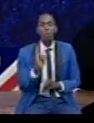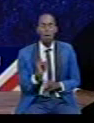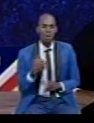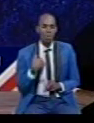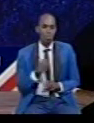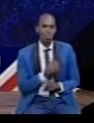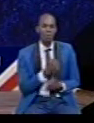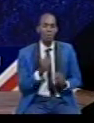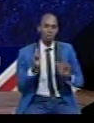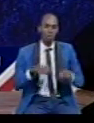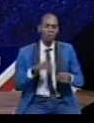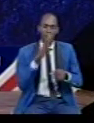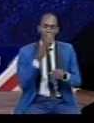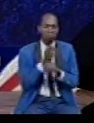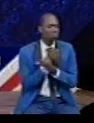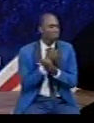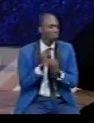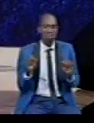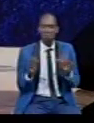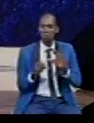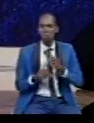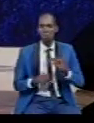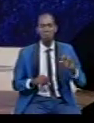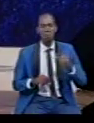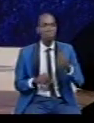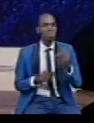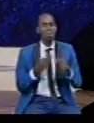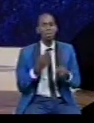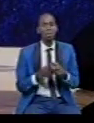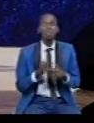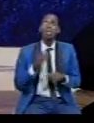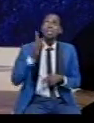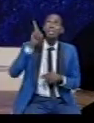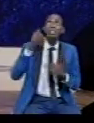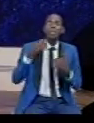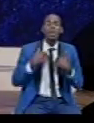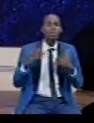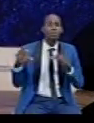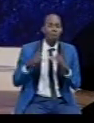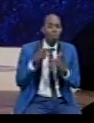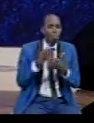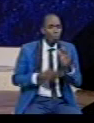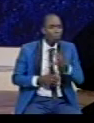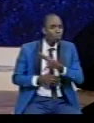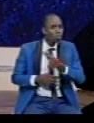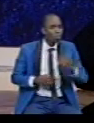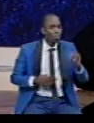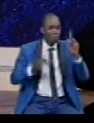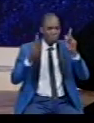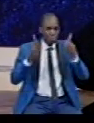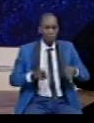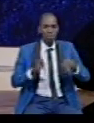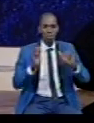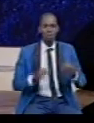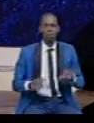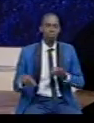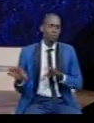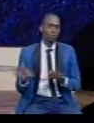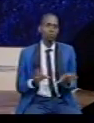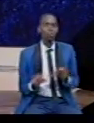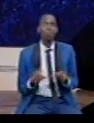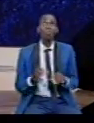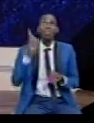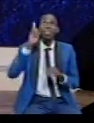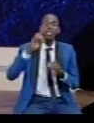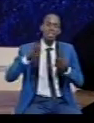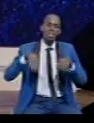be saved. He has done what no other person has done and what no other person can do. He shed